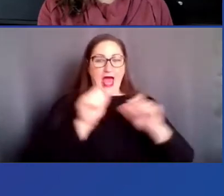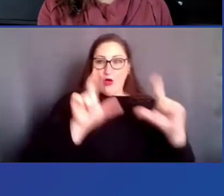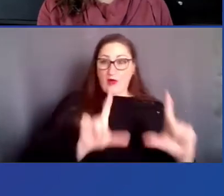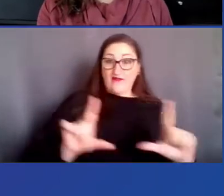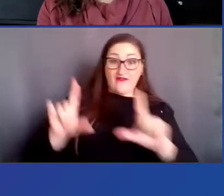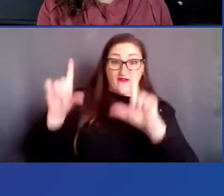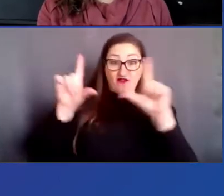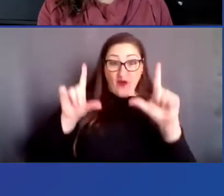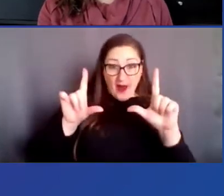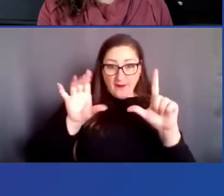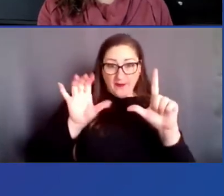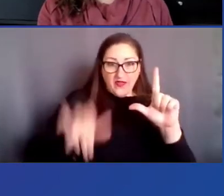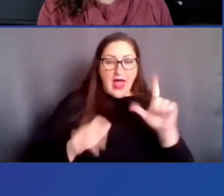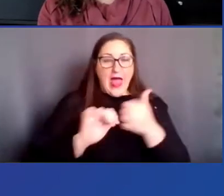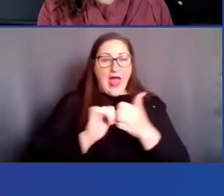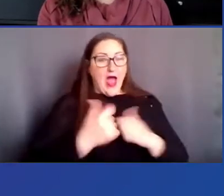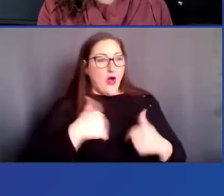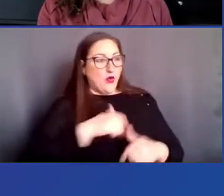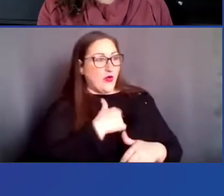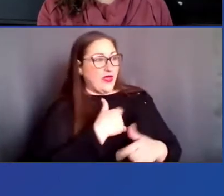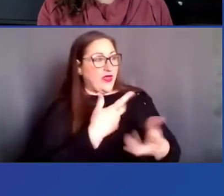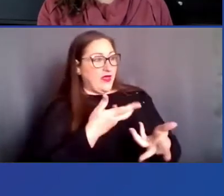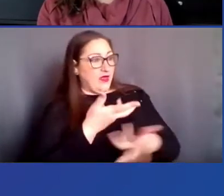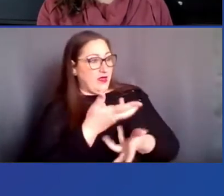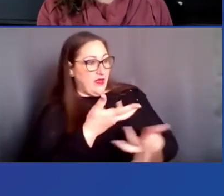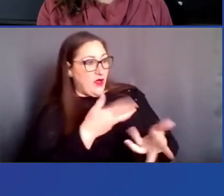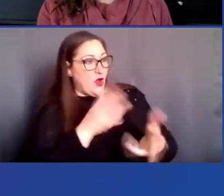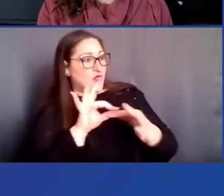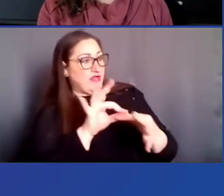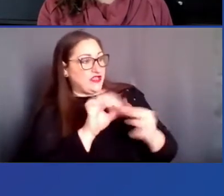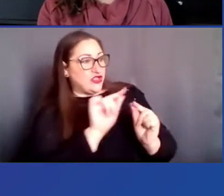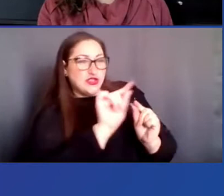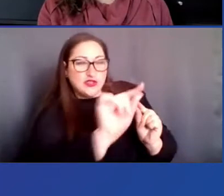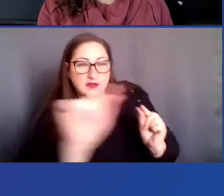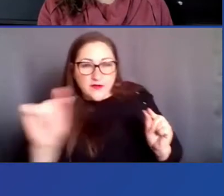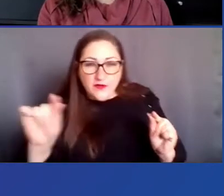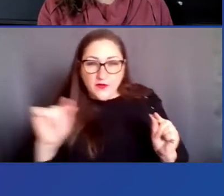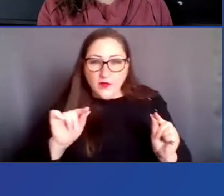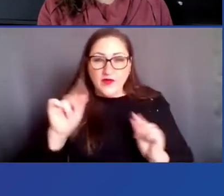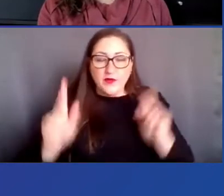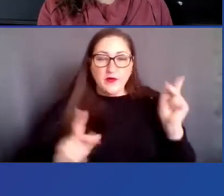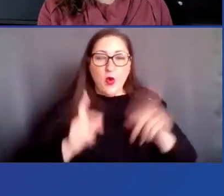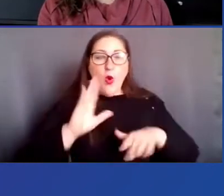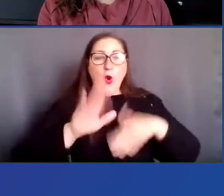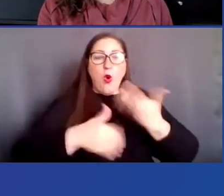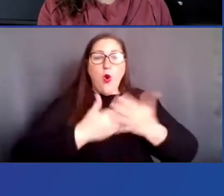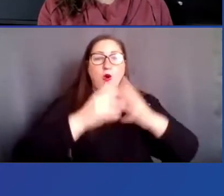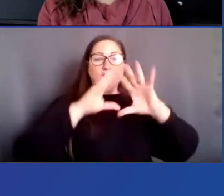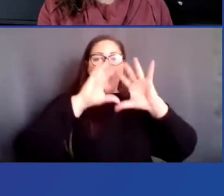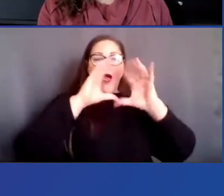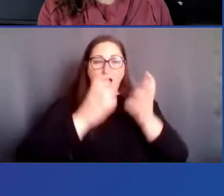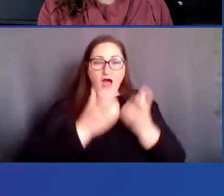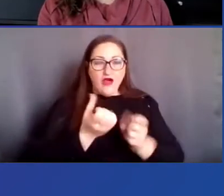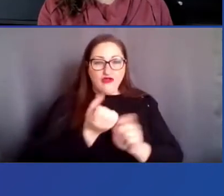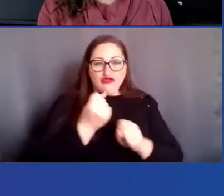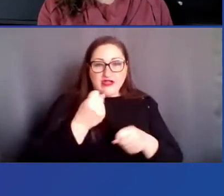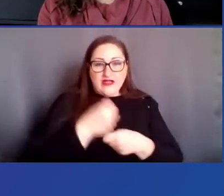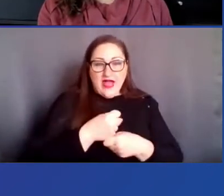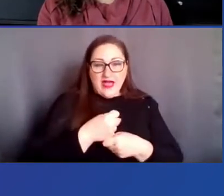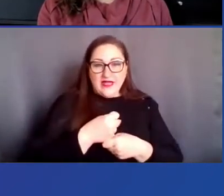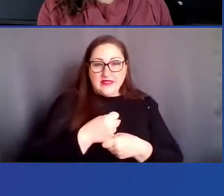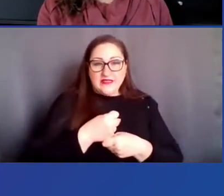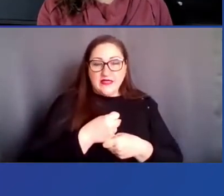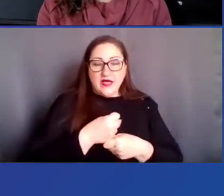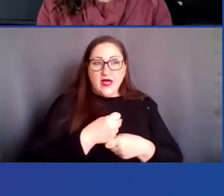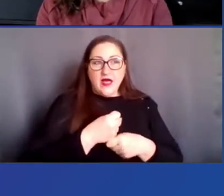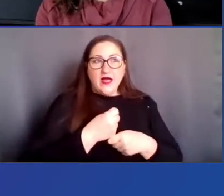we are in relationship to folks, all of that creates a kind of container for communication without